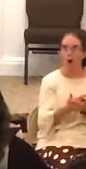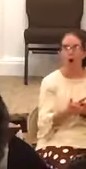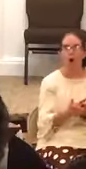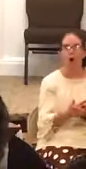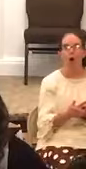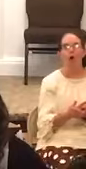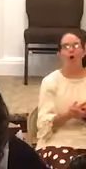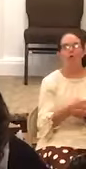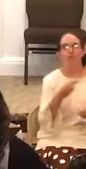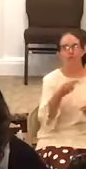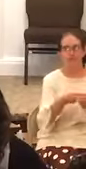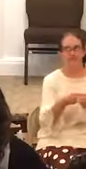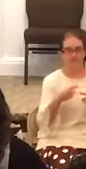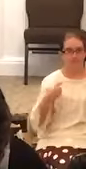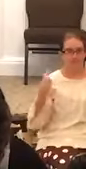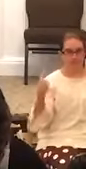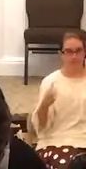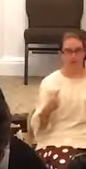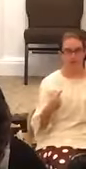you classify as sin,